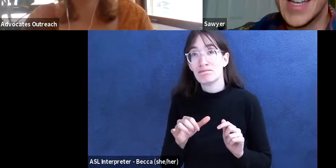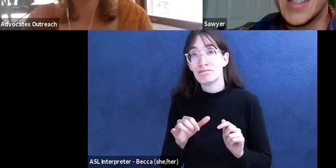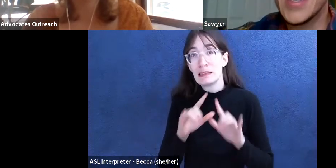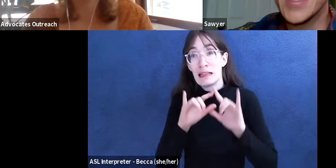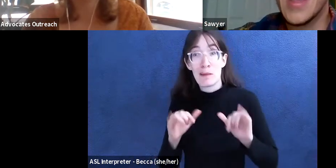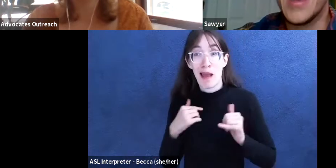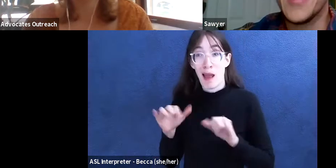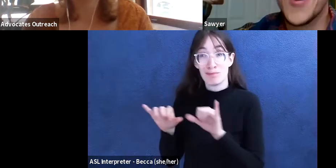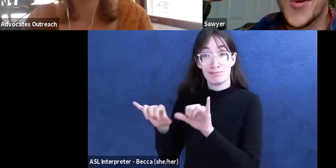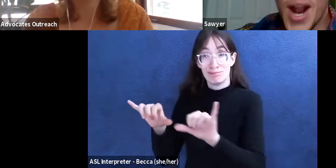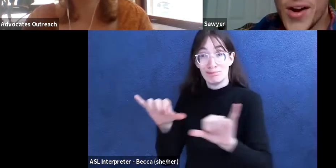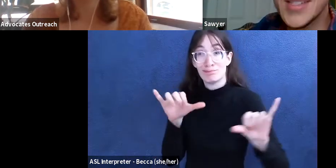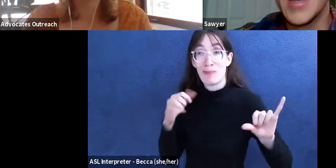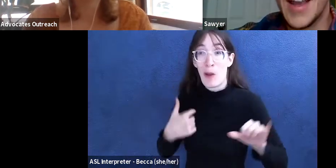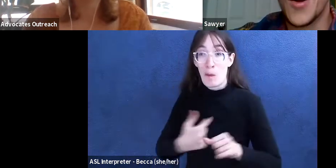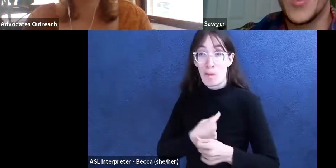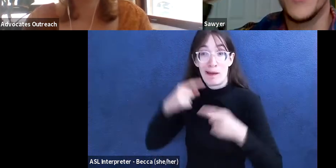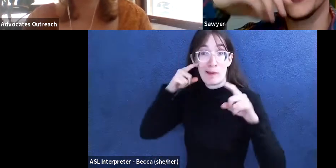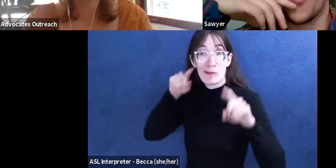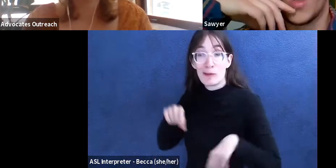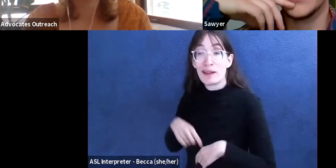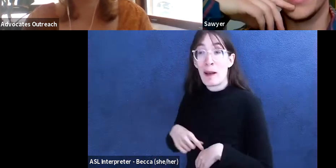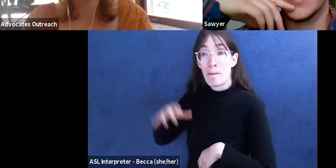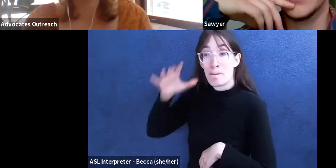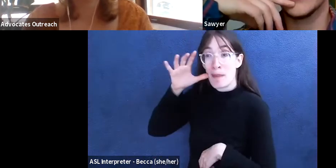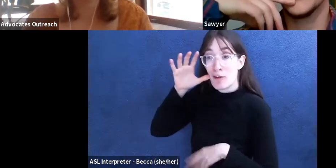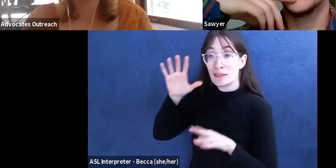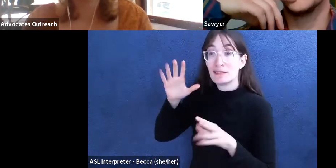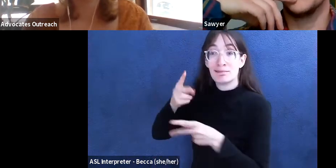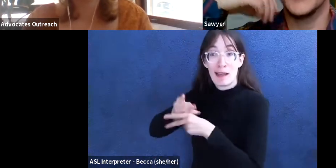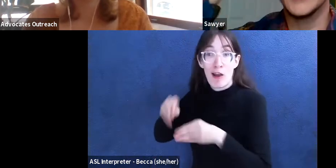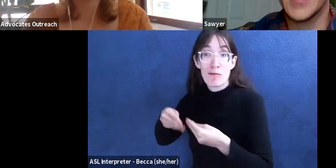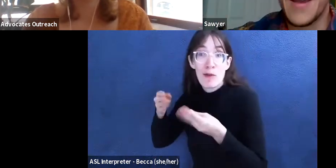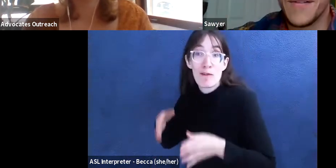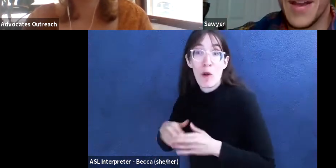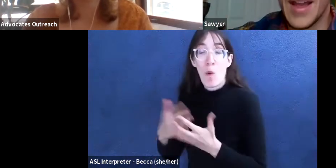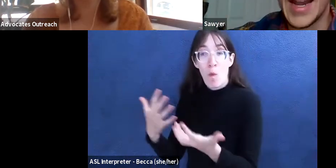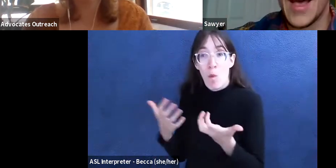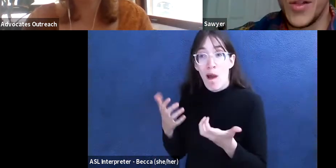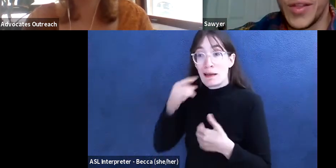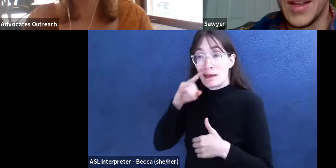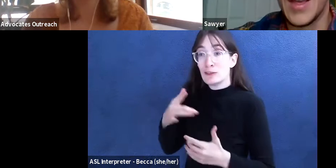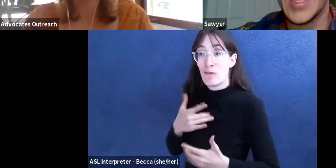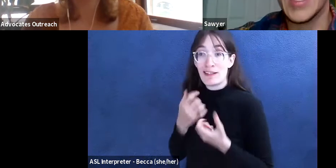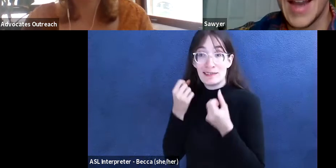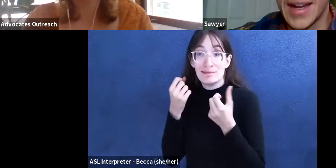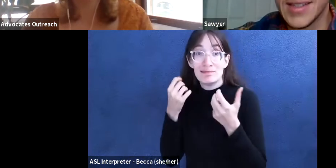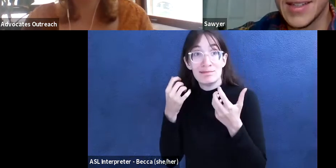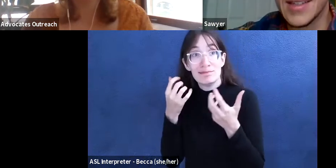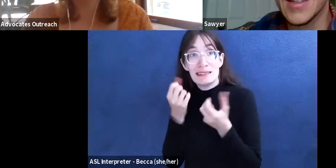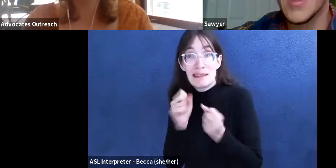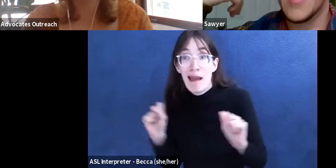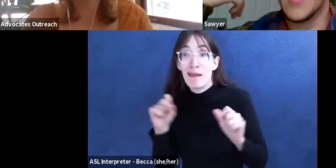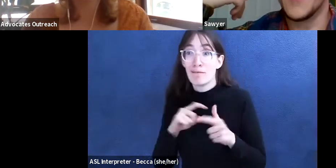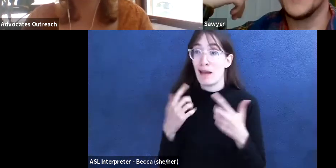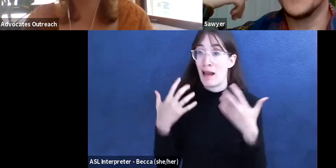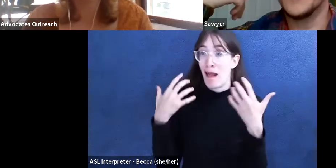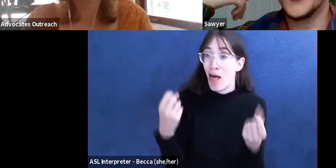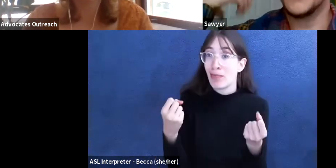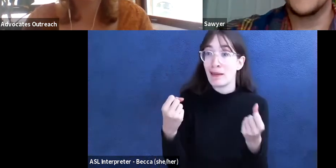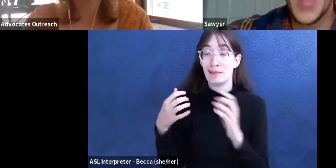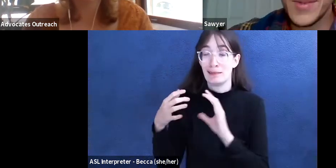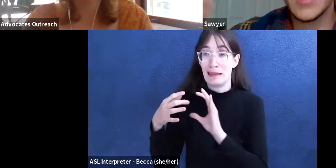partners. So like these concepts are things that people are going to have different views on, and different values, and that